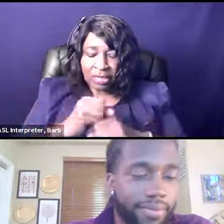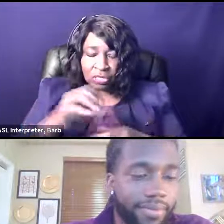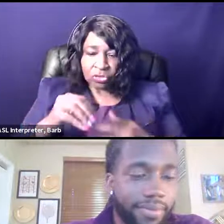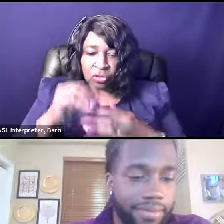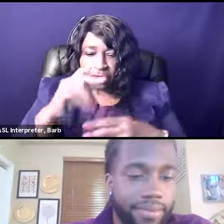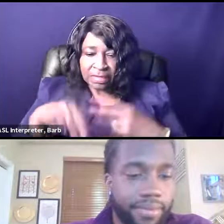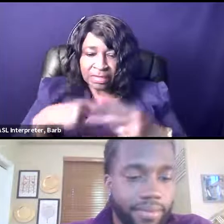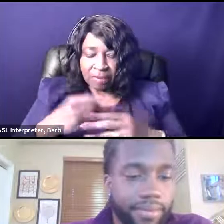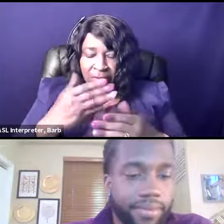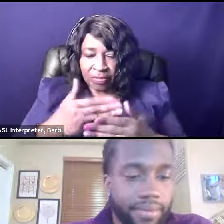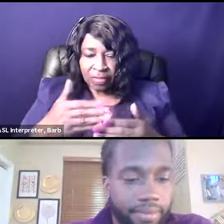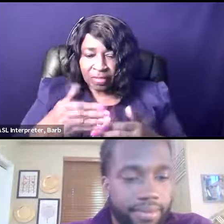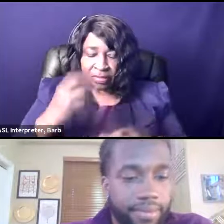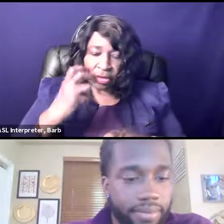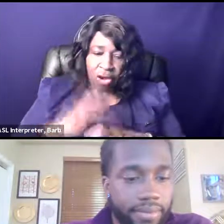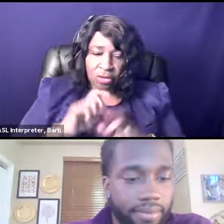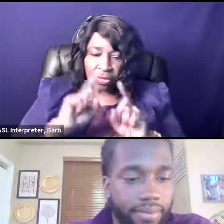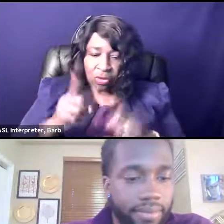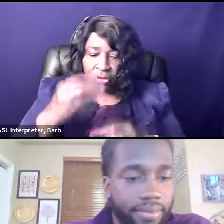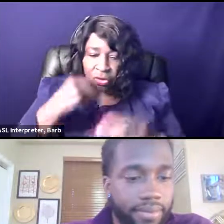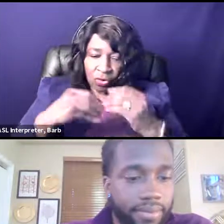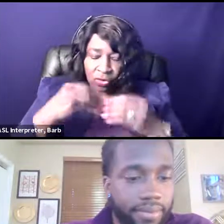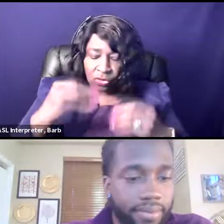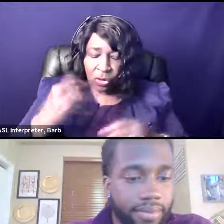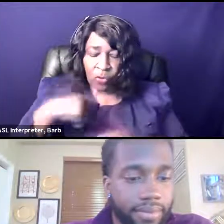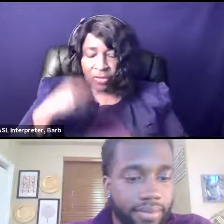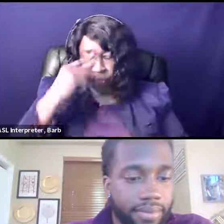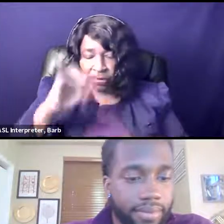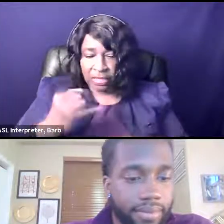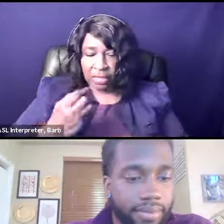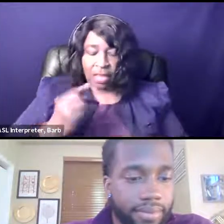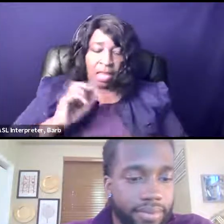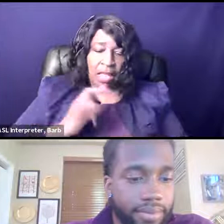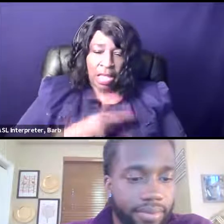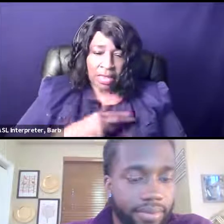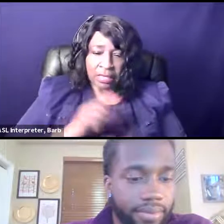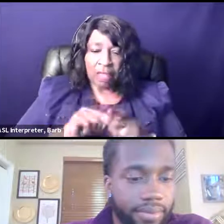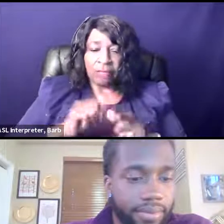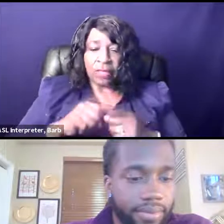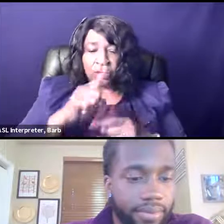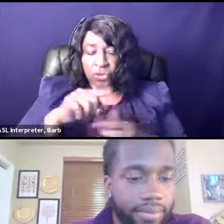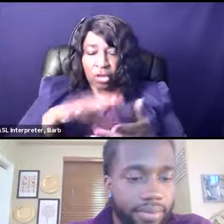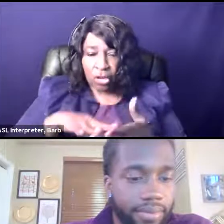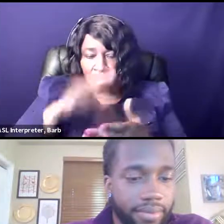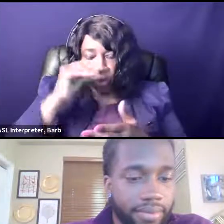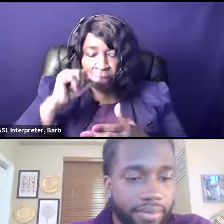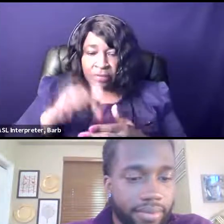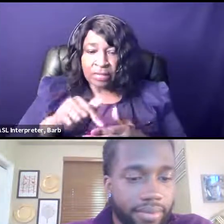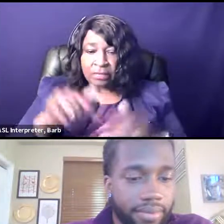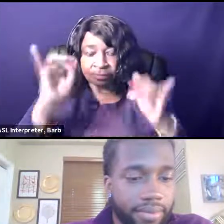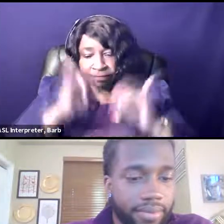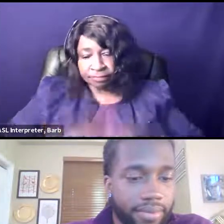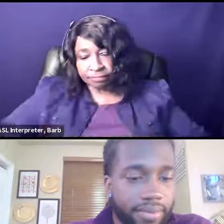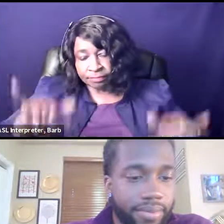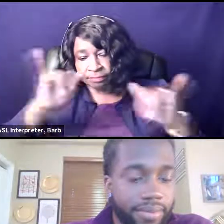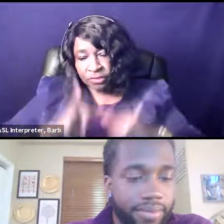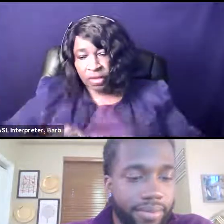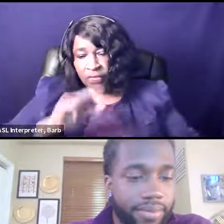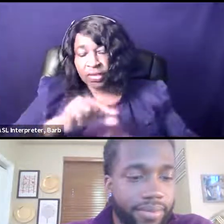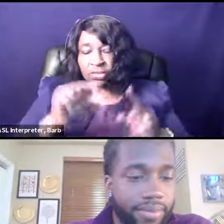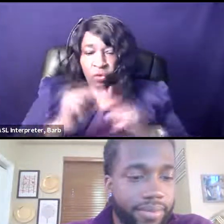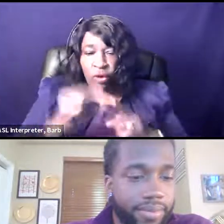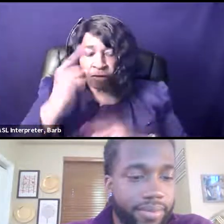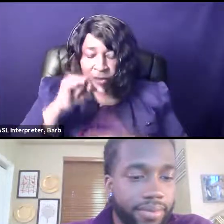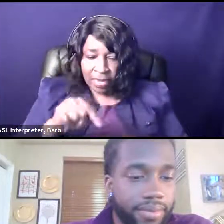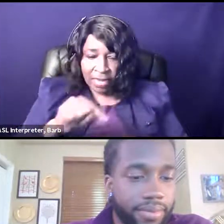hard to go to the grocery store. We thought that was just a us problem. Right. Mm-hmm. And then you learn that actually this is a pattern and actually there's a word for it. And I really hope